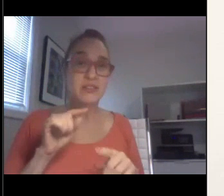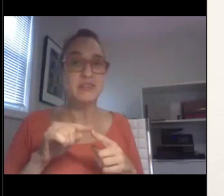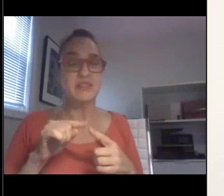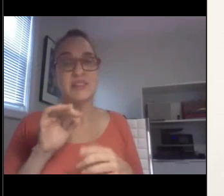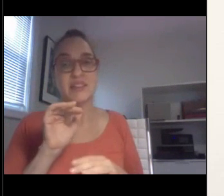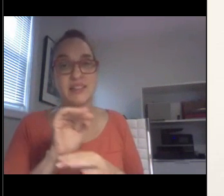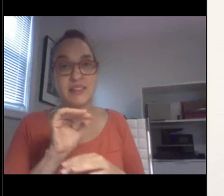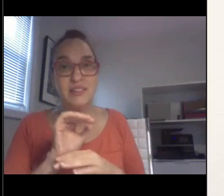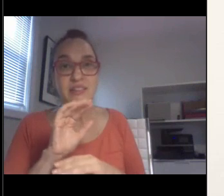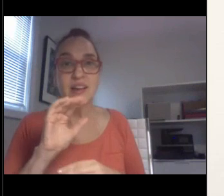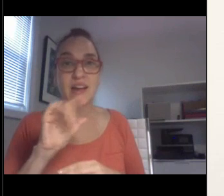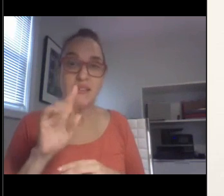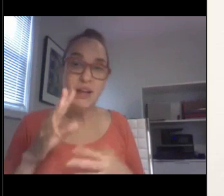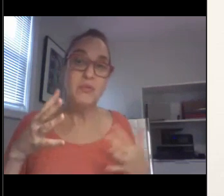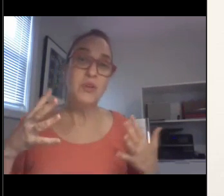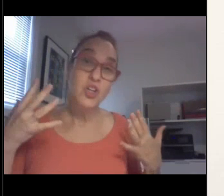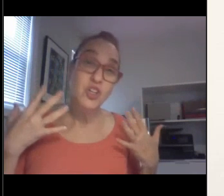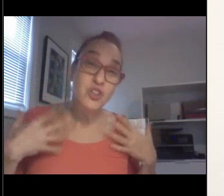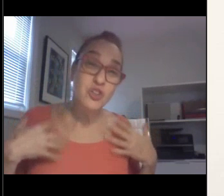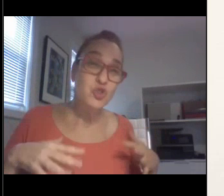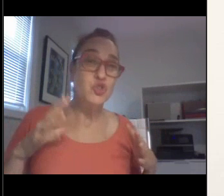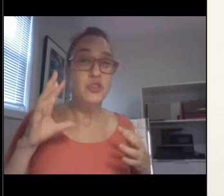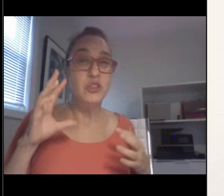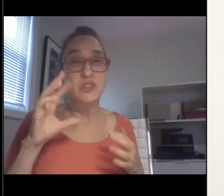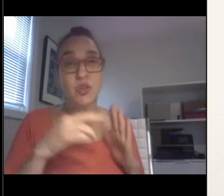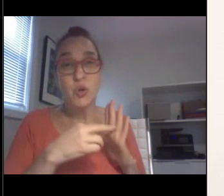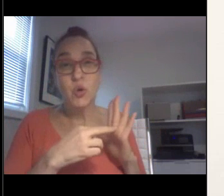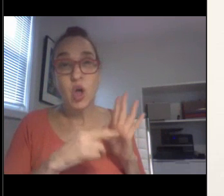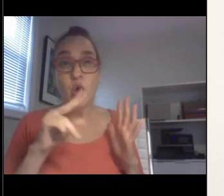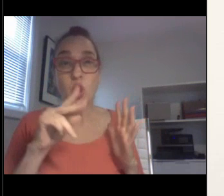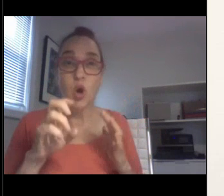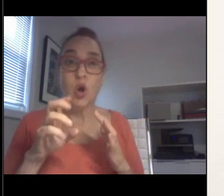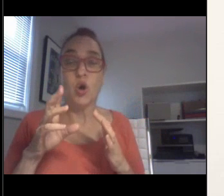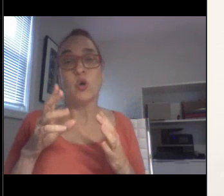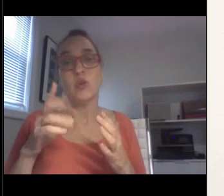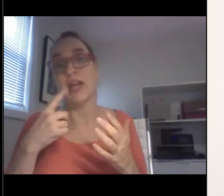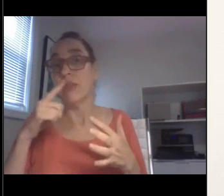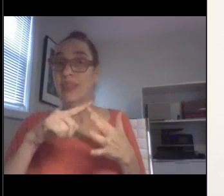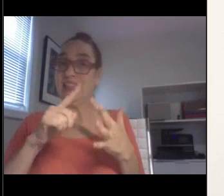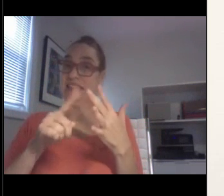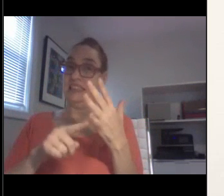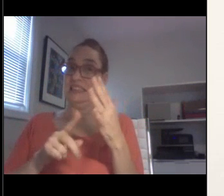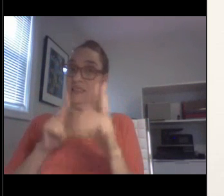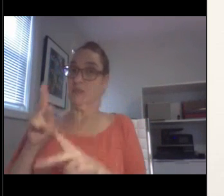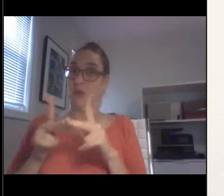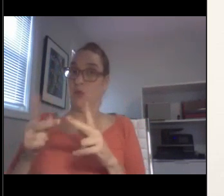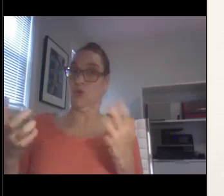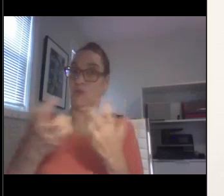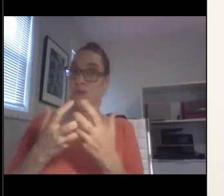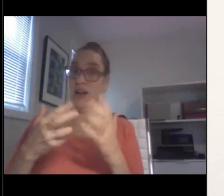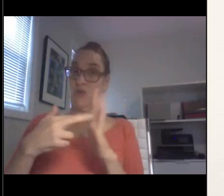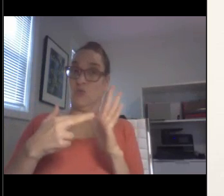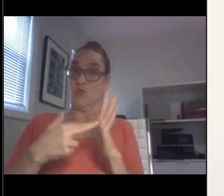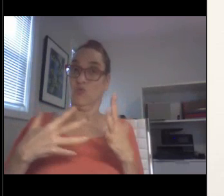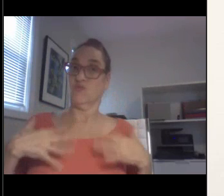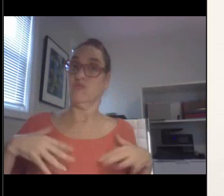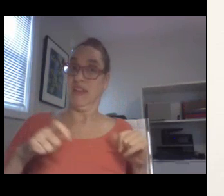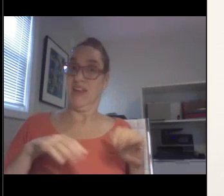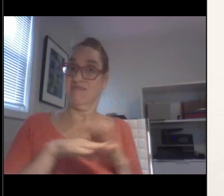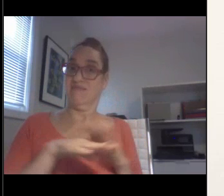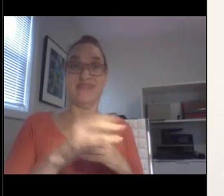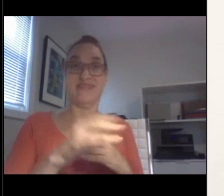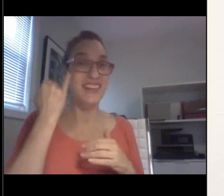purpose, right? They say who is able to kind of come into the establishment to participate in the event and what have you